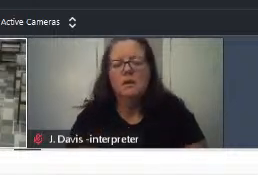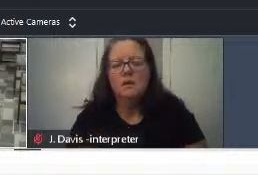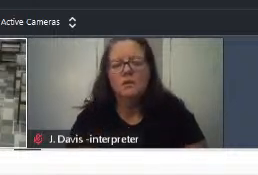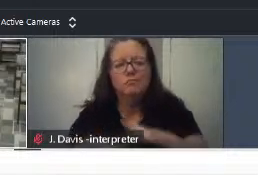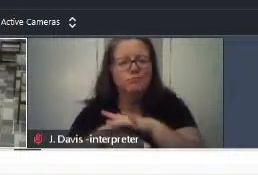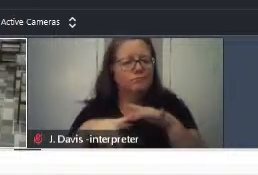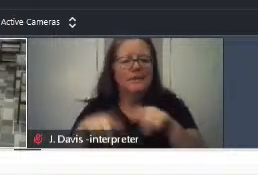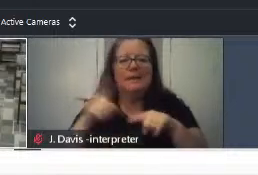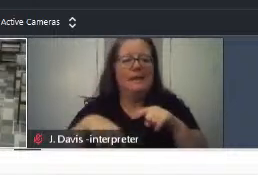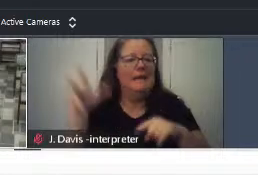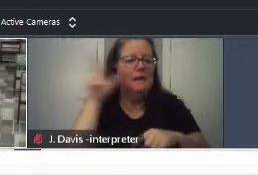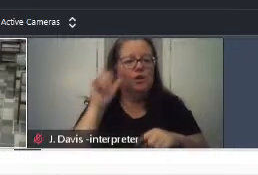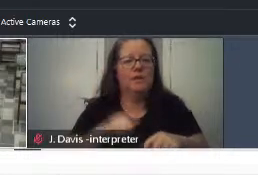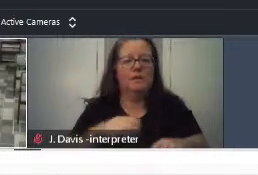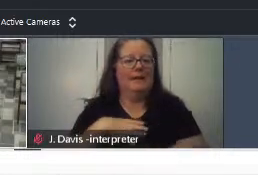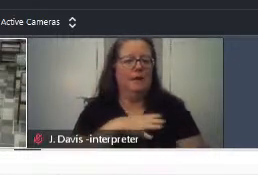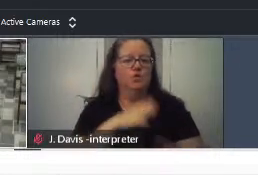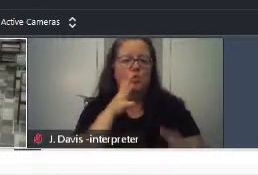Yes, sir.